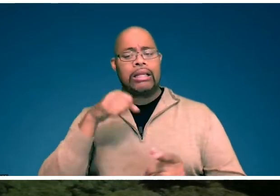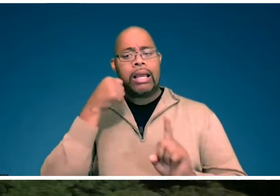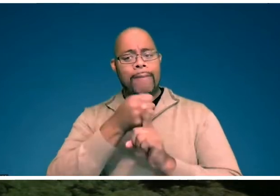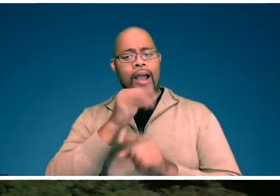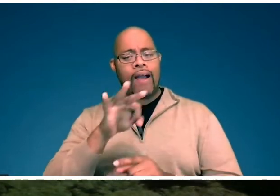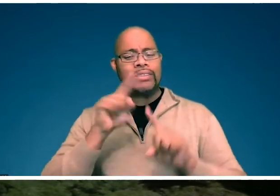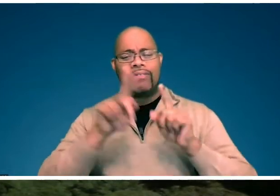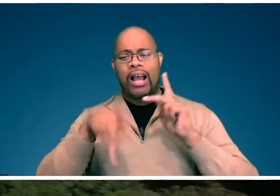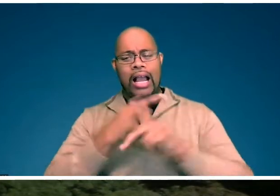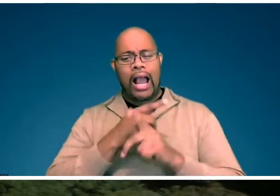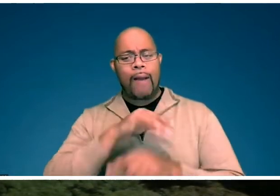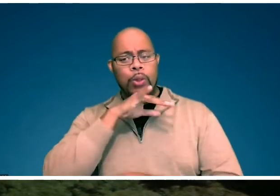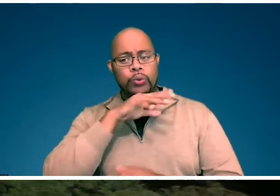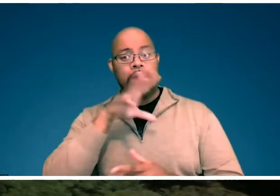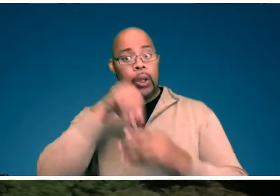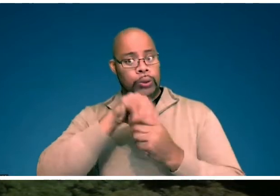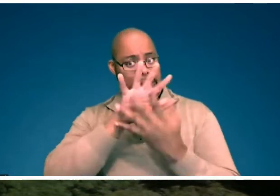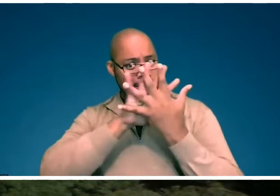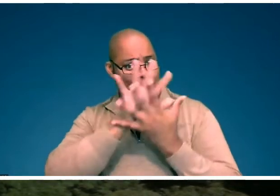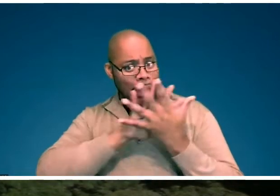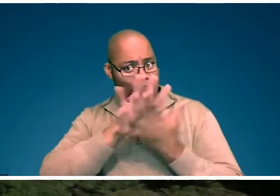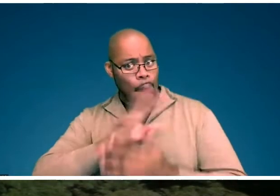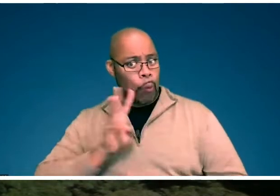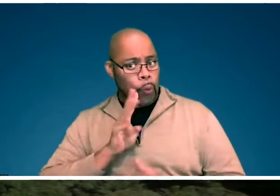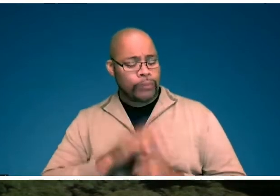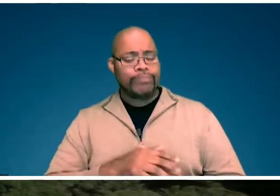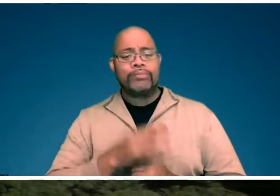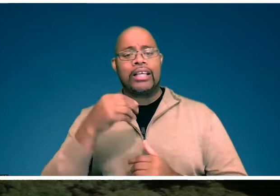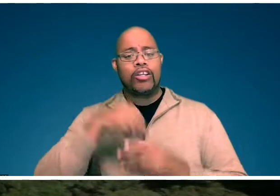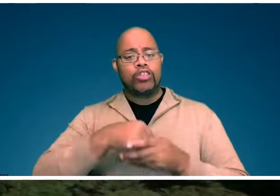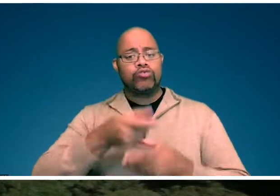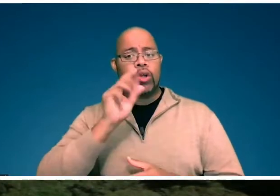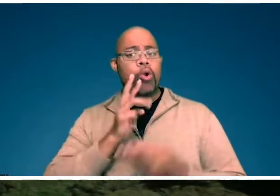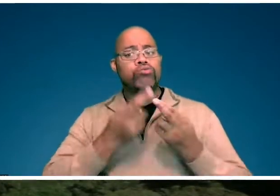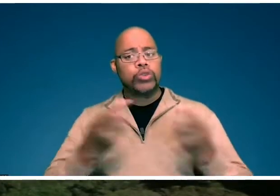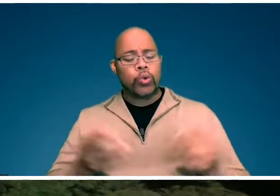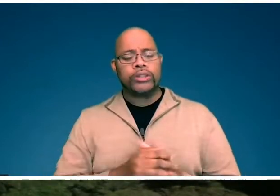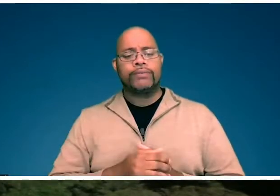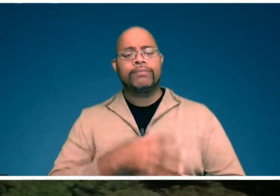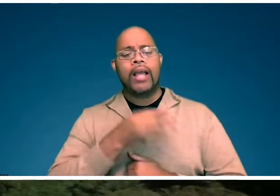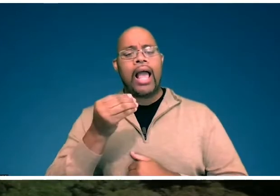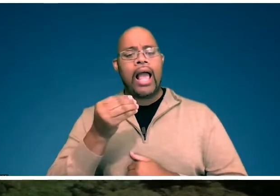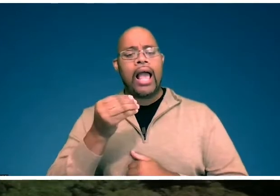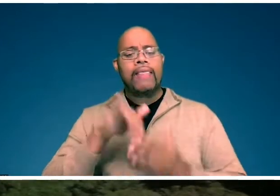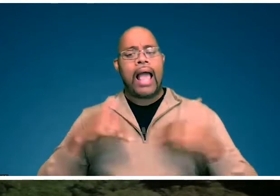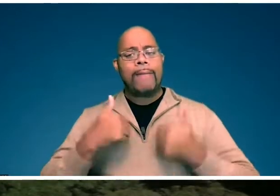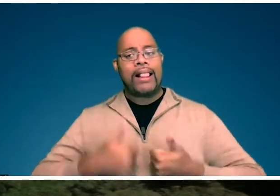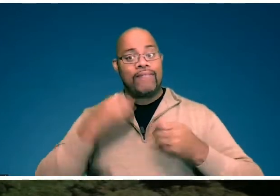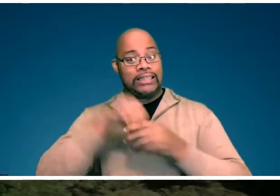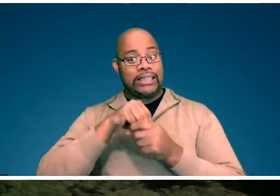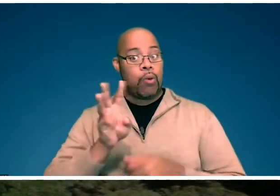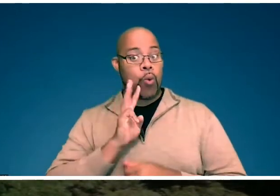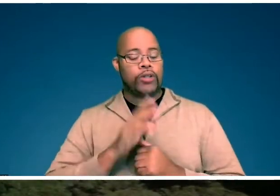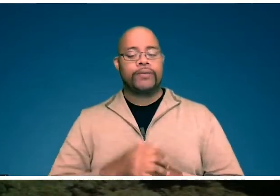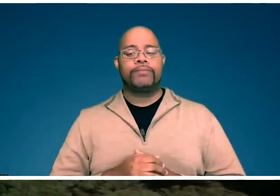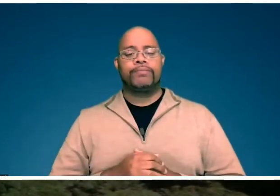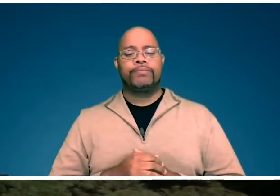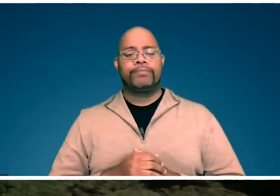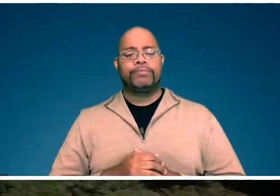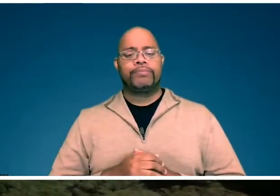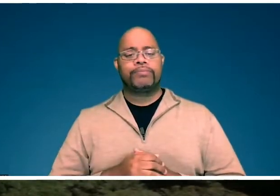the impacts of various types of pollution, including sediment, on our drinking water resources and the animals that live in the